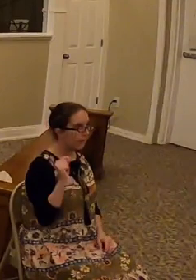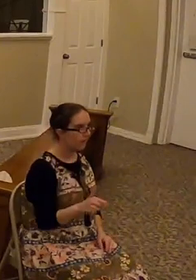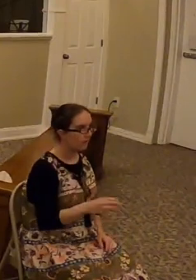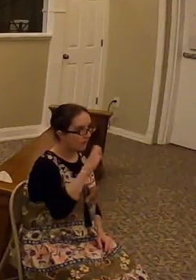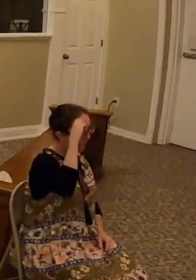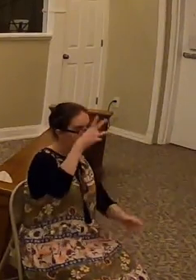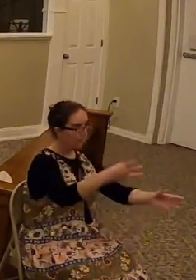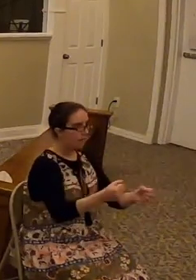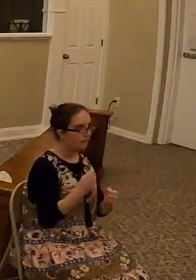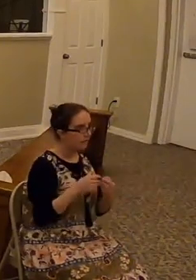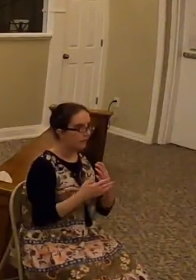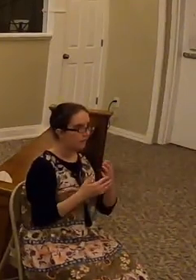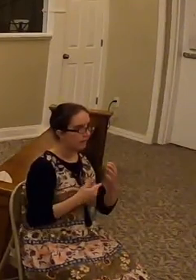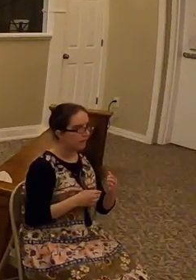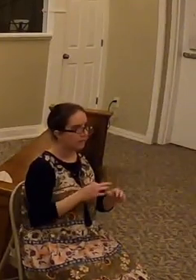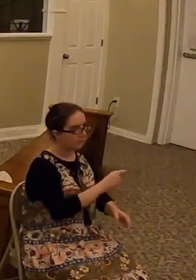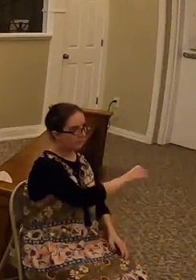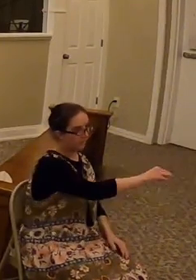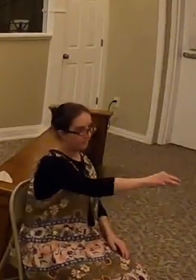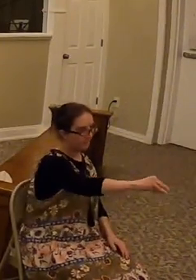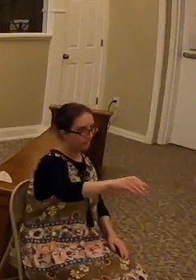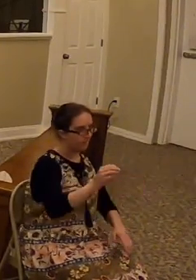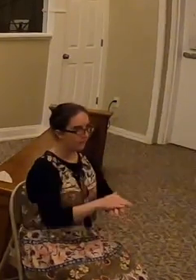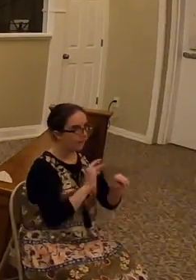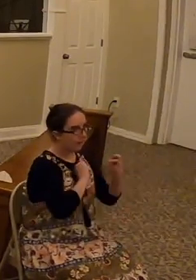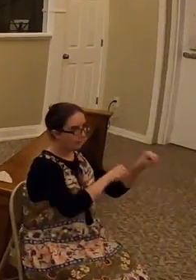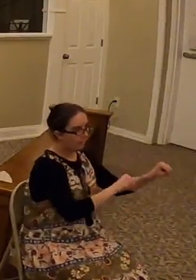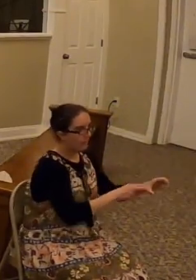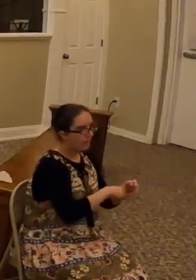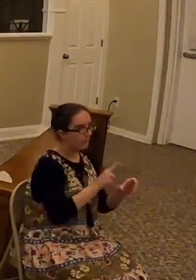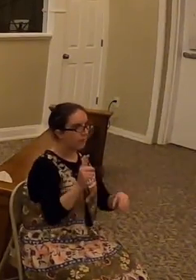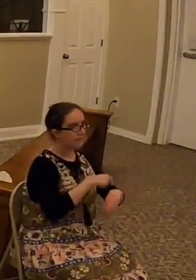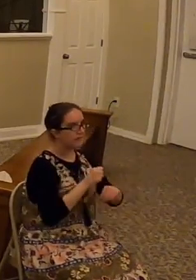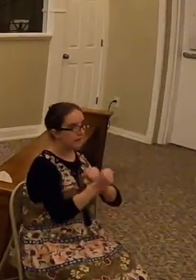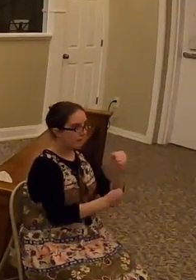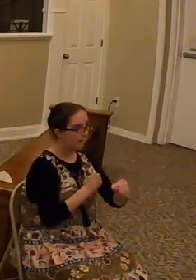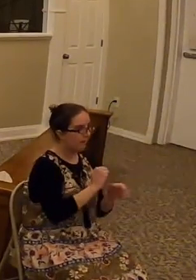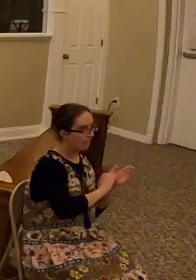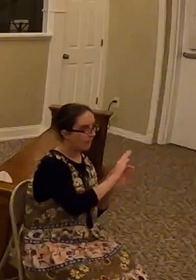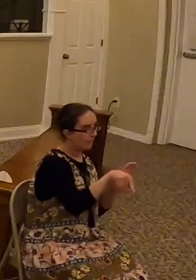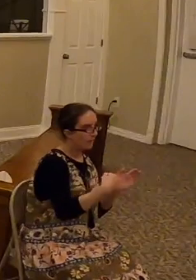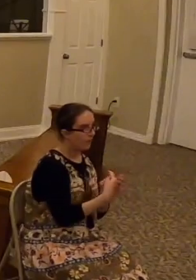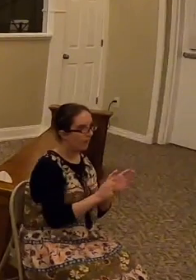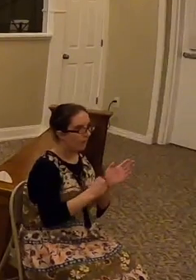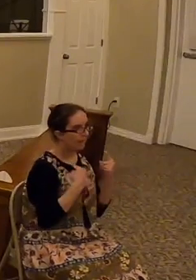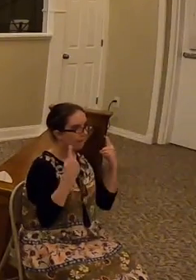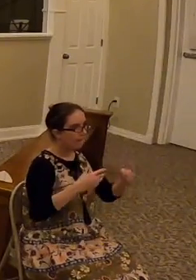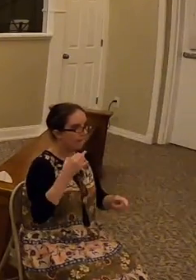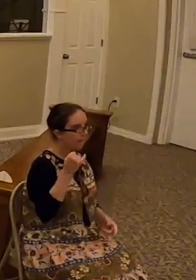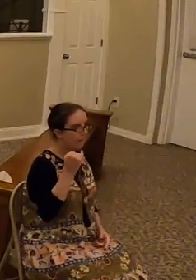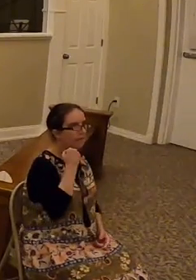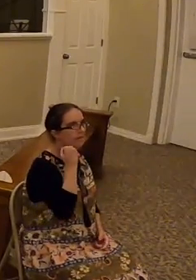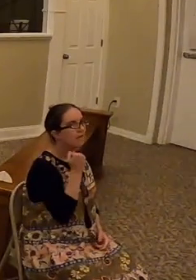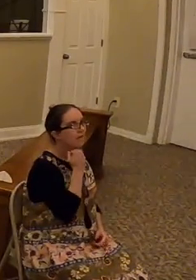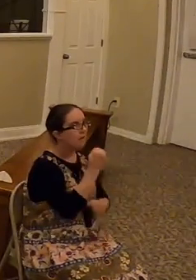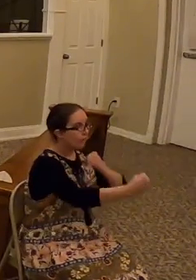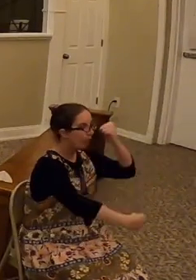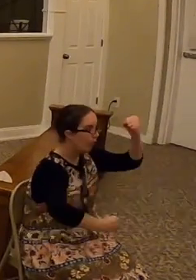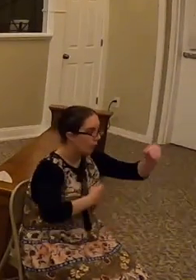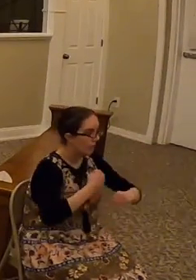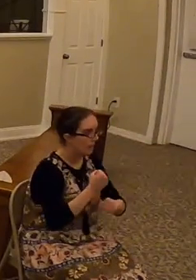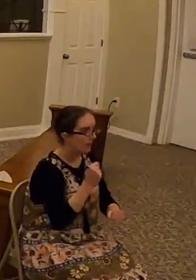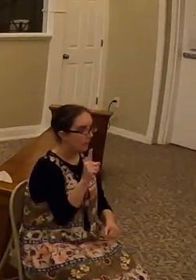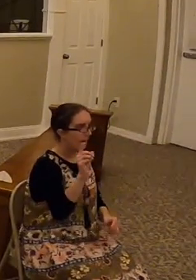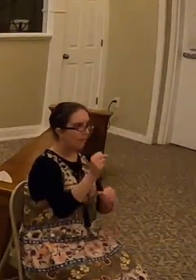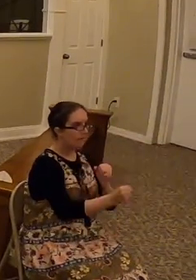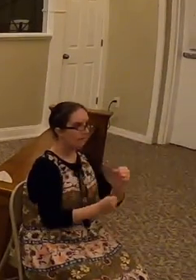And then he took the blood and he sprinkled it on the mercy seat once a year to forgive all the sins of Israel and roll them ahead for a